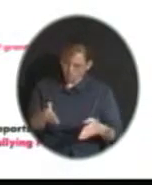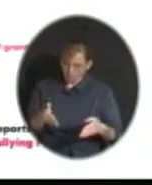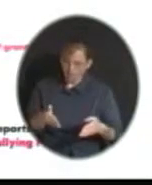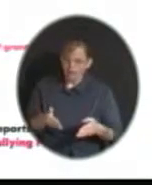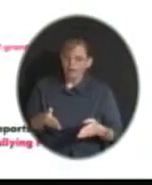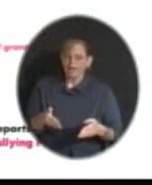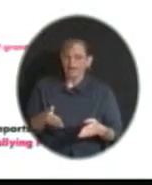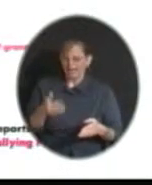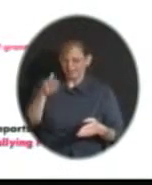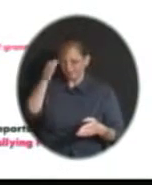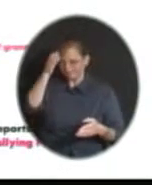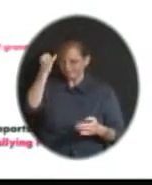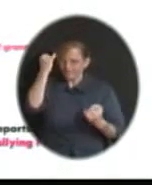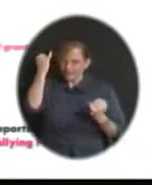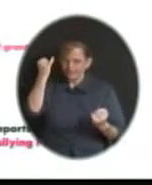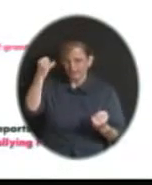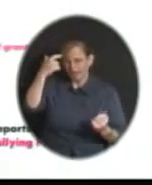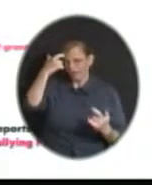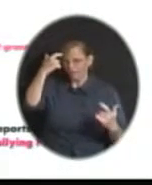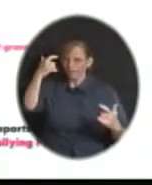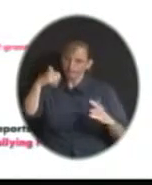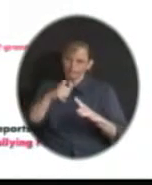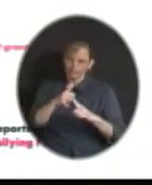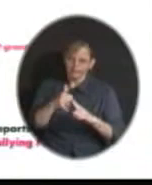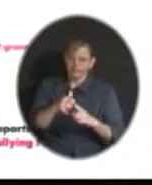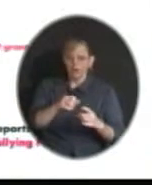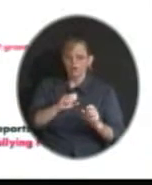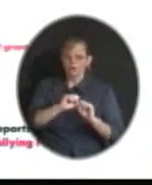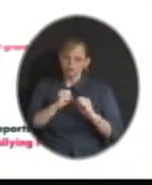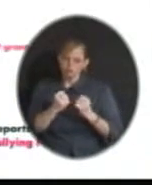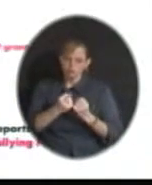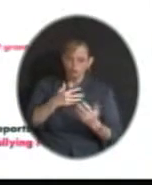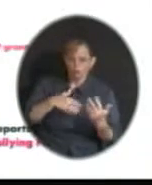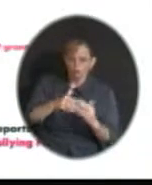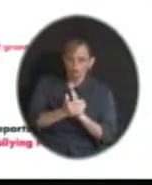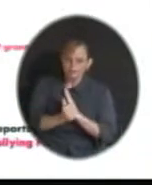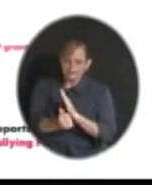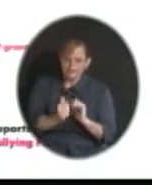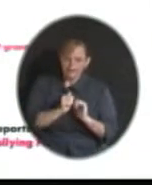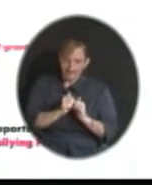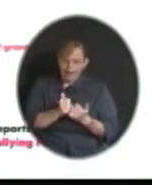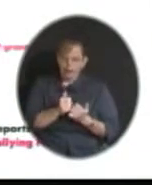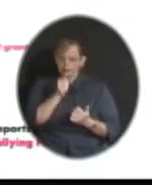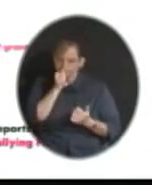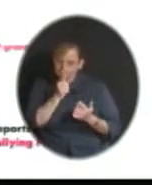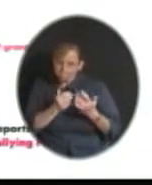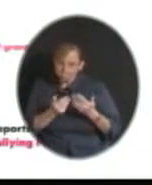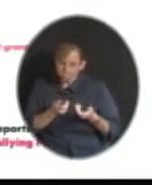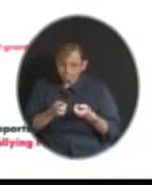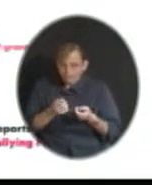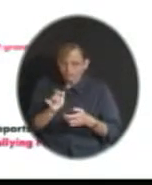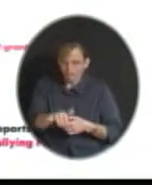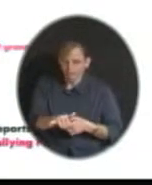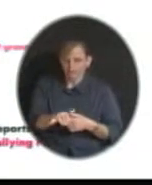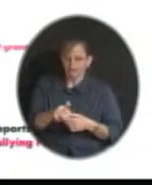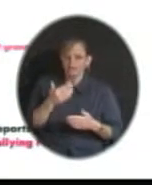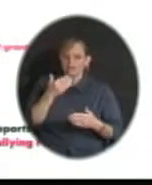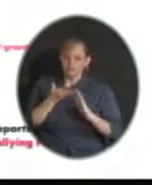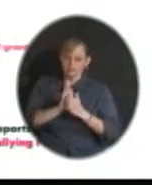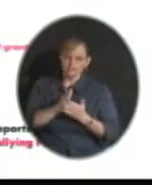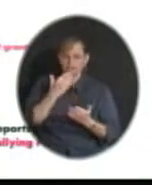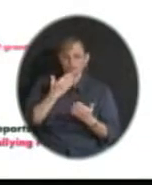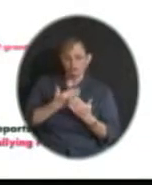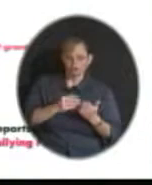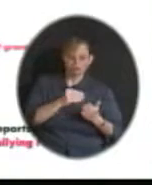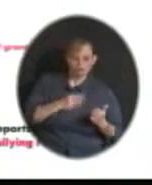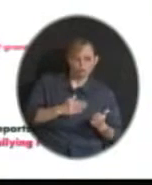the concept of bullying and social skills and how to handle that and be a good elementary student and citizen, being kind and